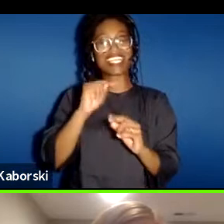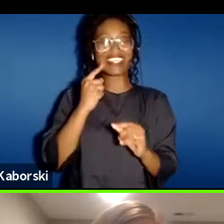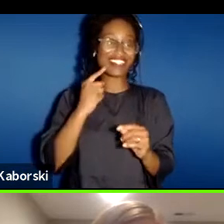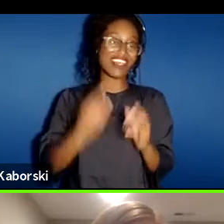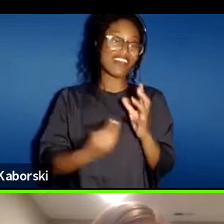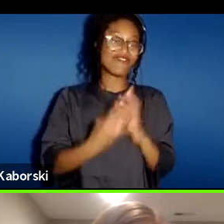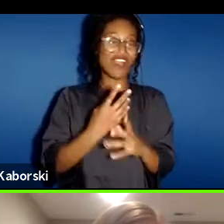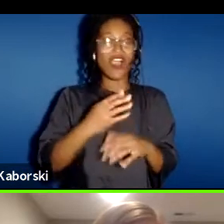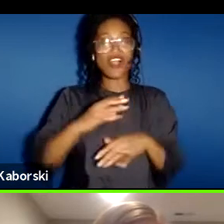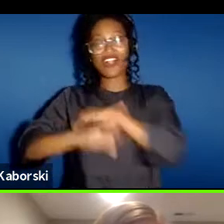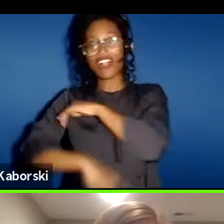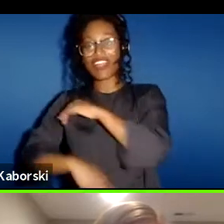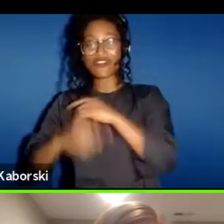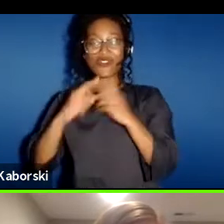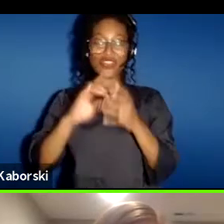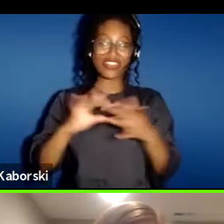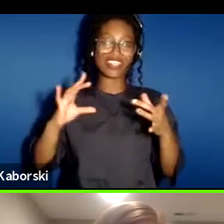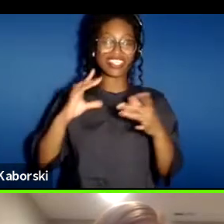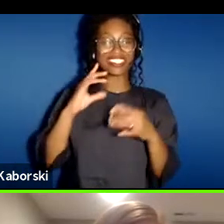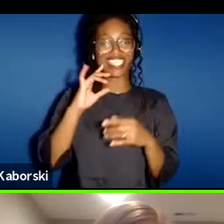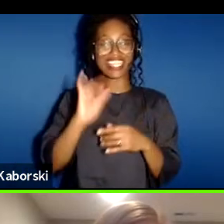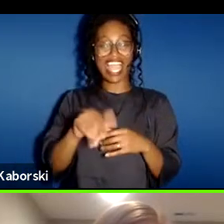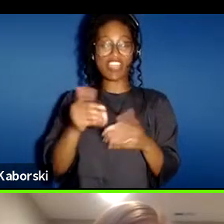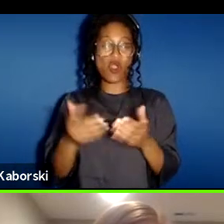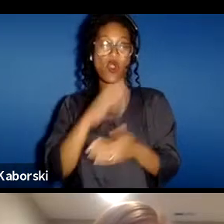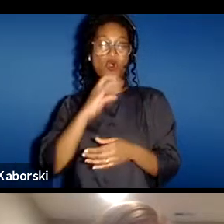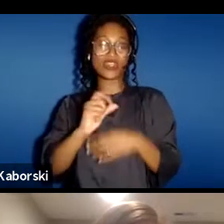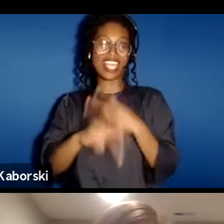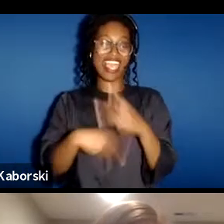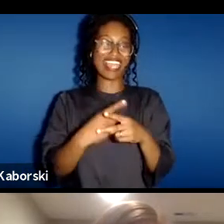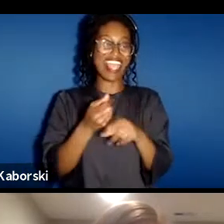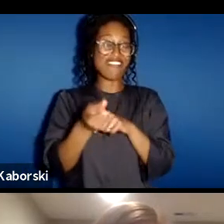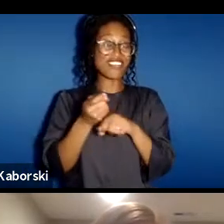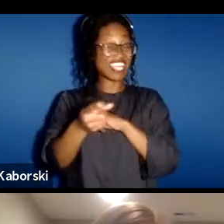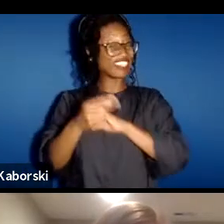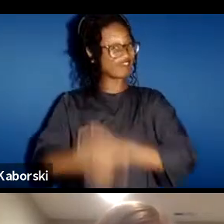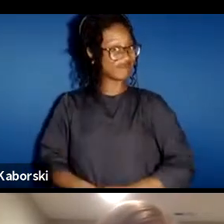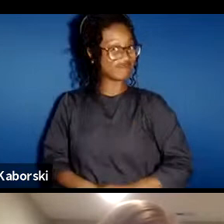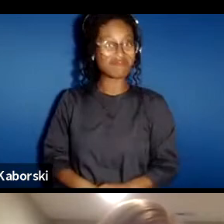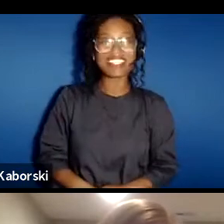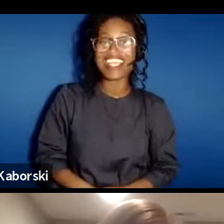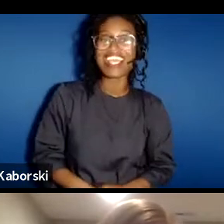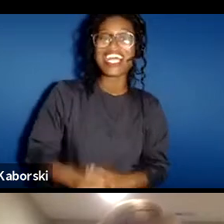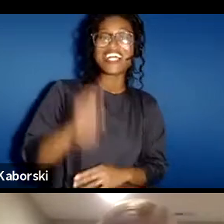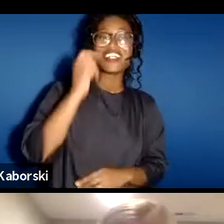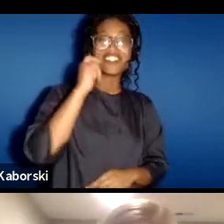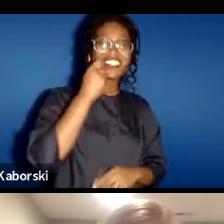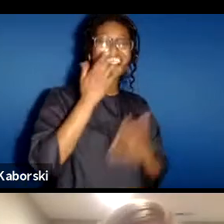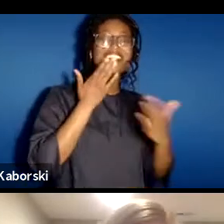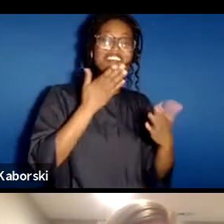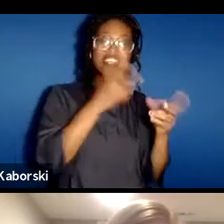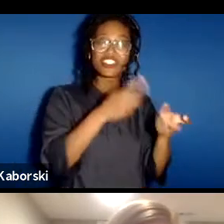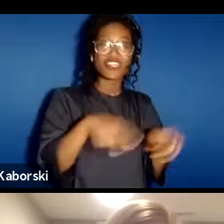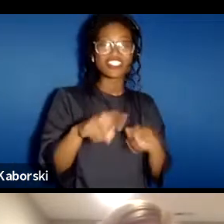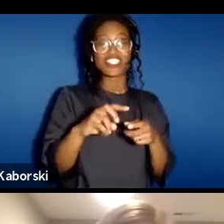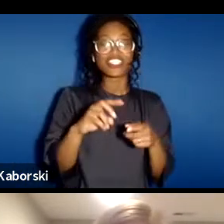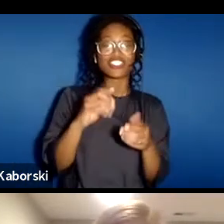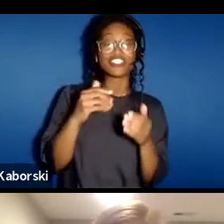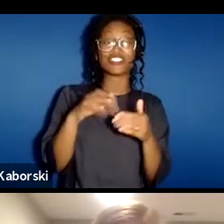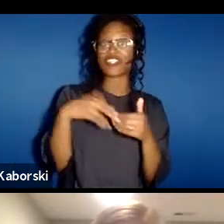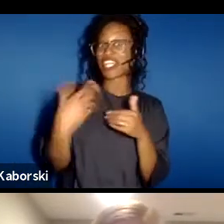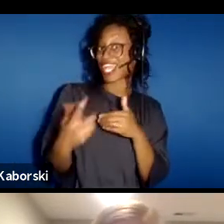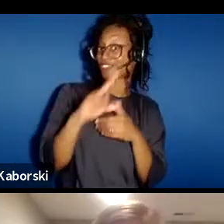Old Fitz every year. So very cool. Yeah. And thank you for transitioning us to the